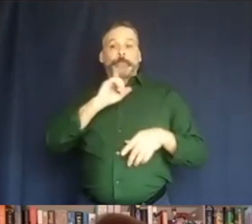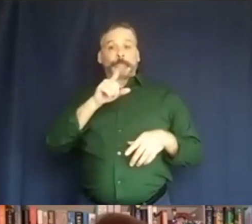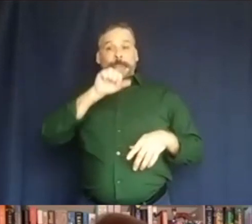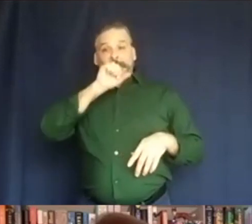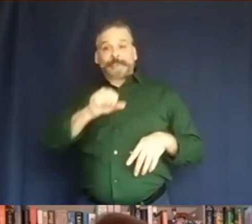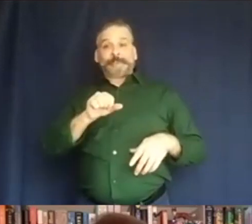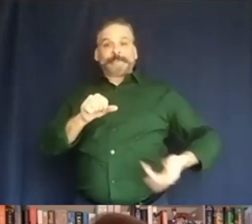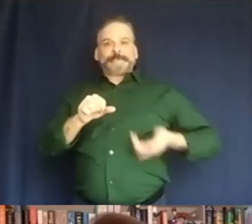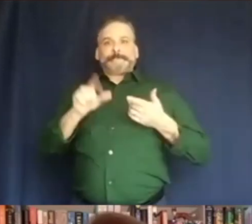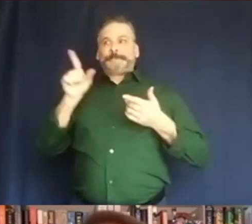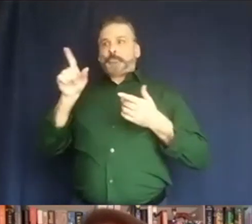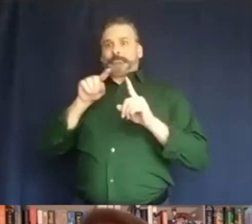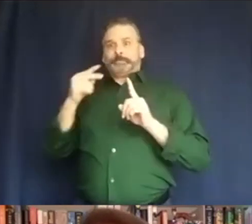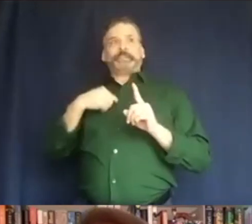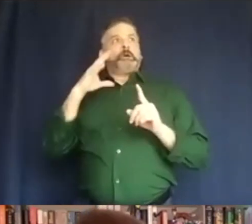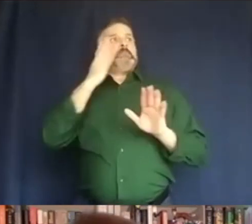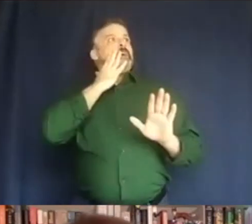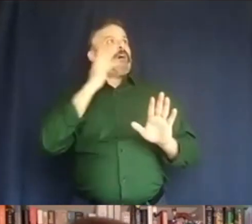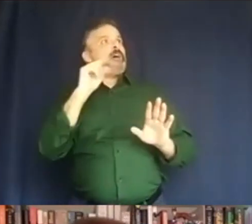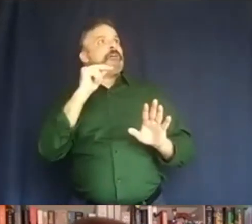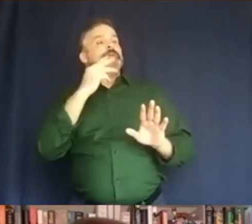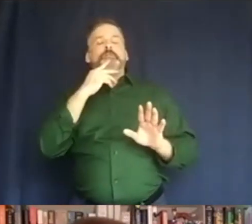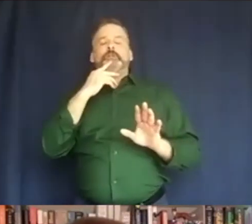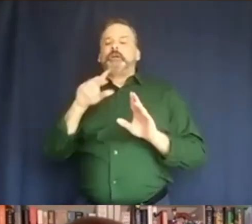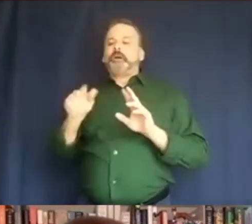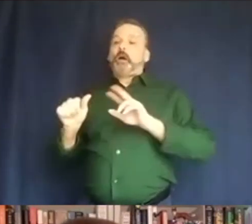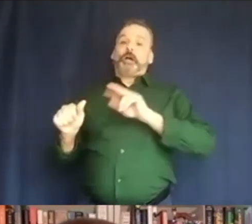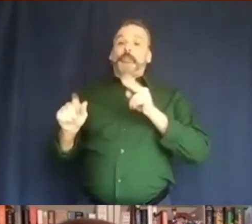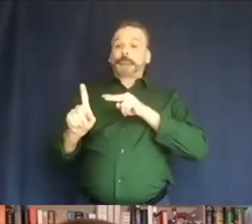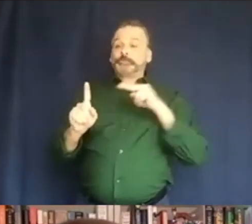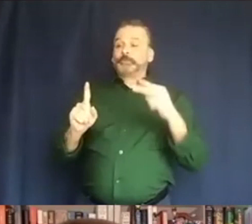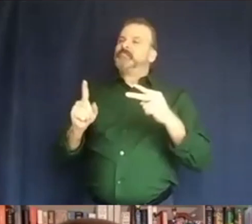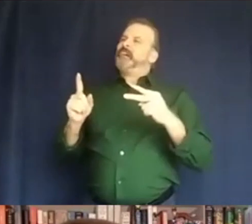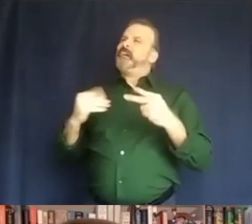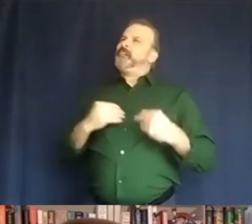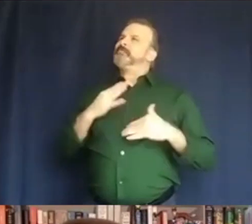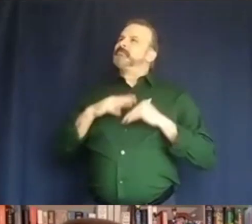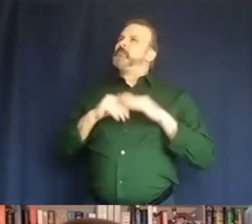On one hand, I was like, oh no. And then on the other hand, I was like, oh, but there's a kind of comfort in that too, because there,